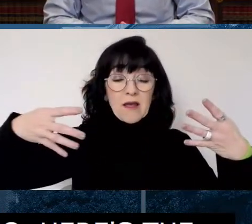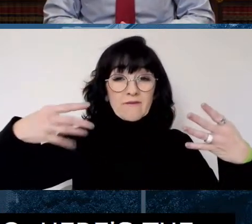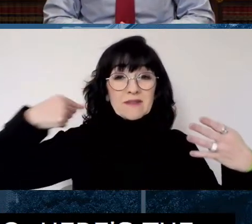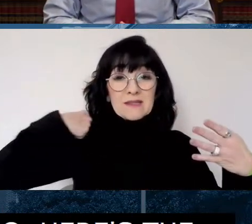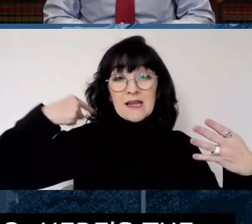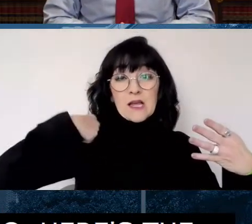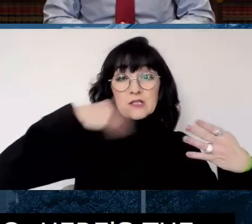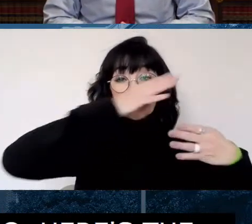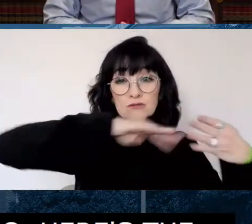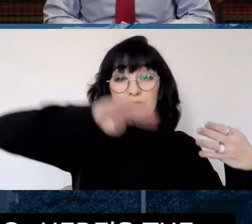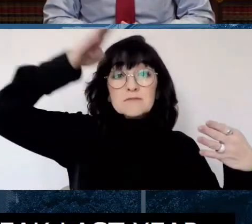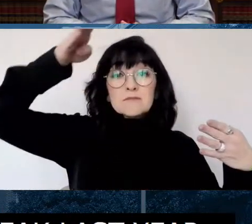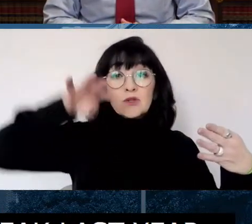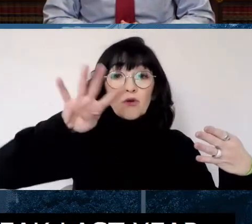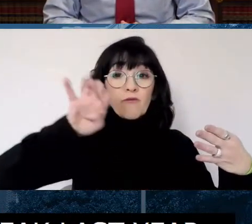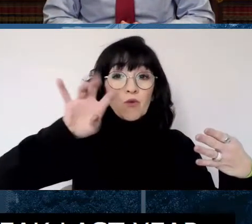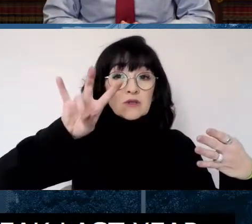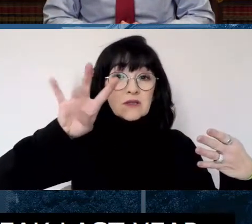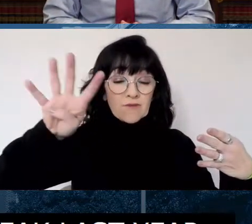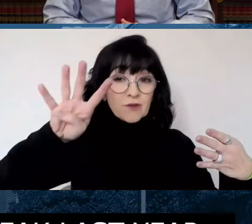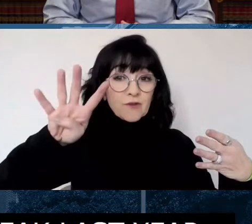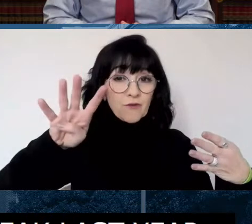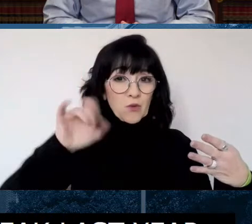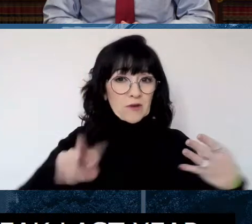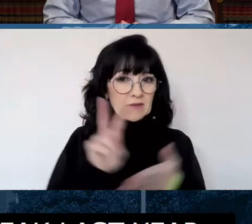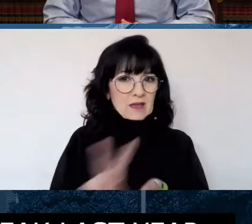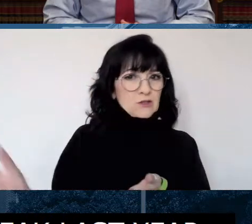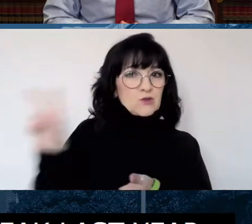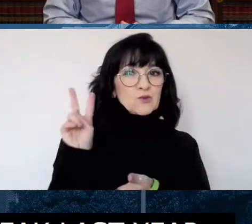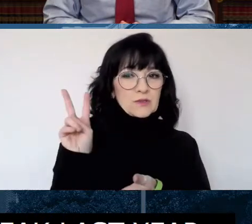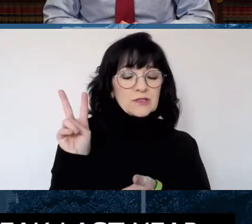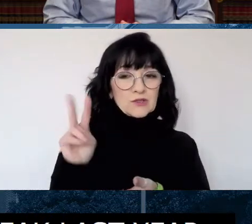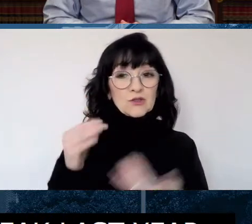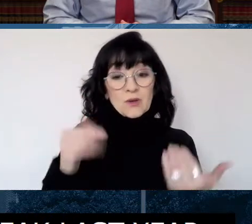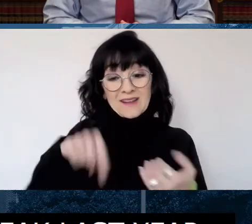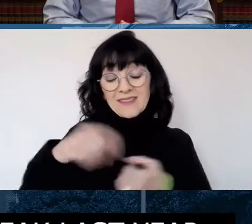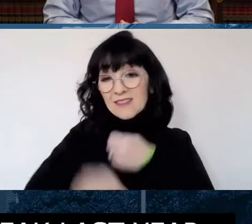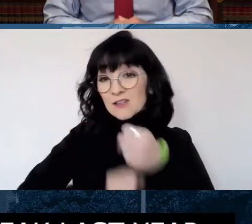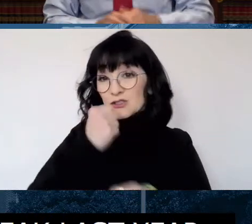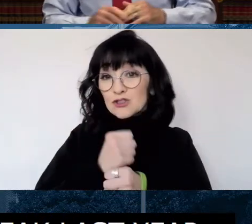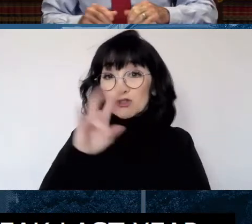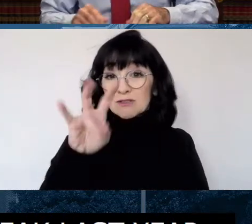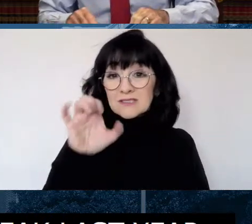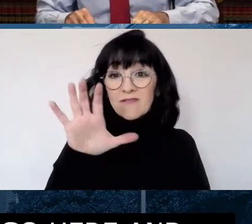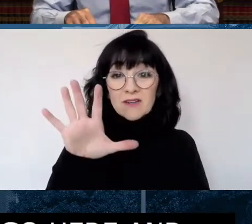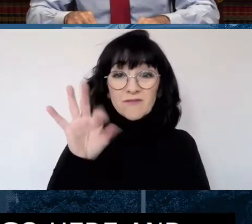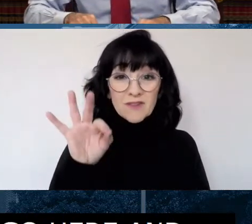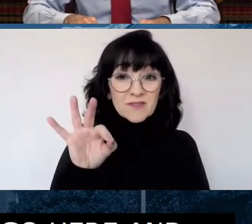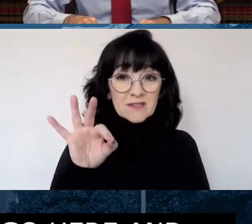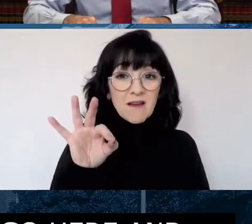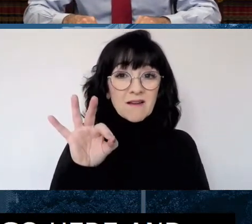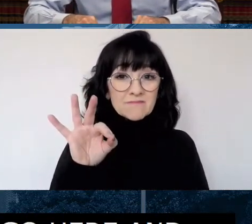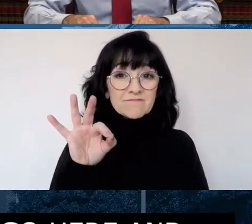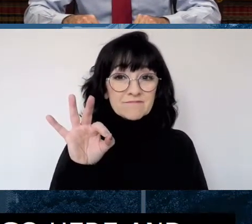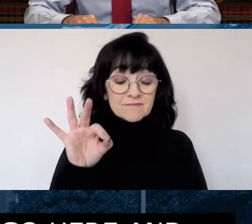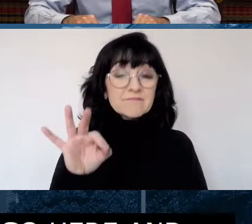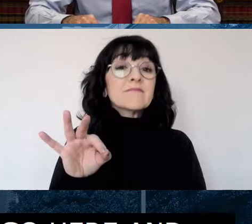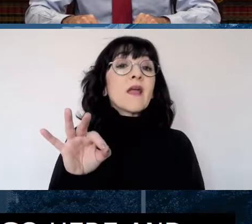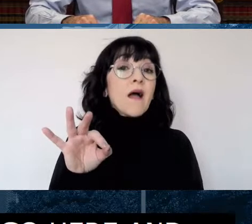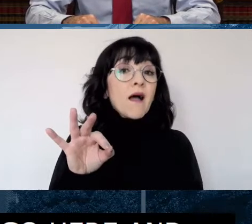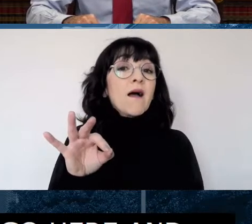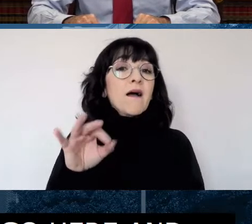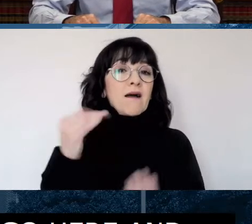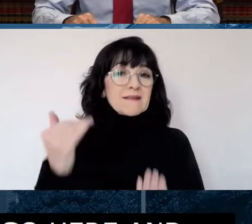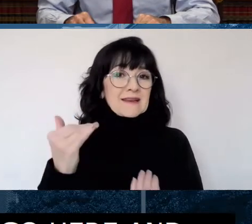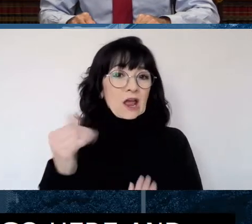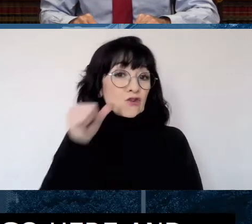just a couple weeks ago here, and this year at 759, down to 400 yesterday, and